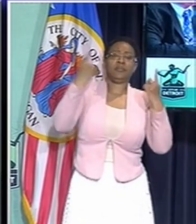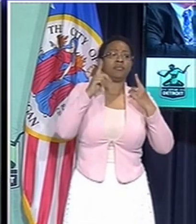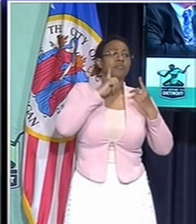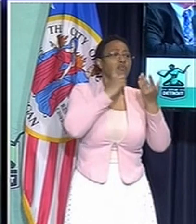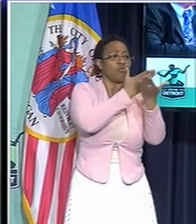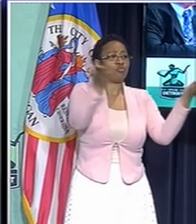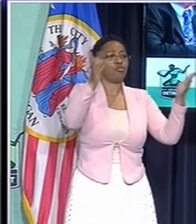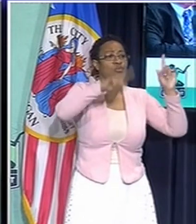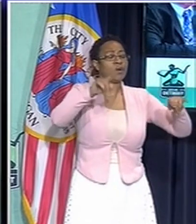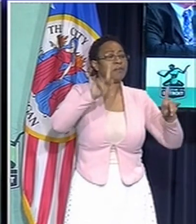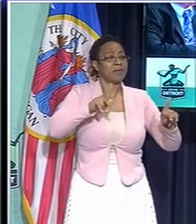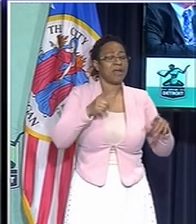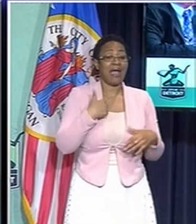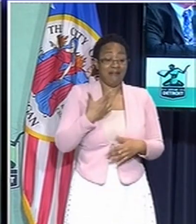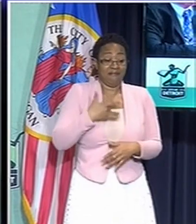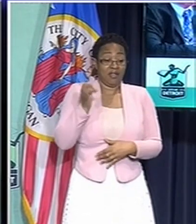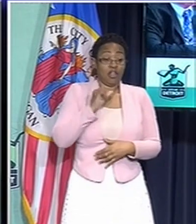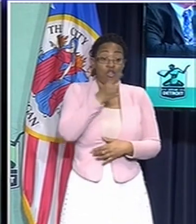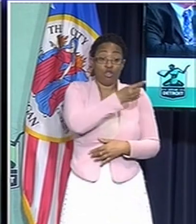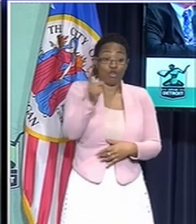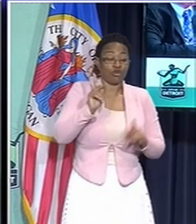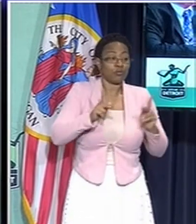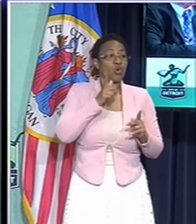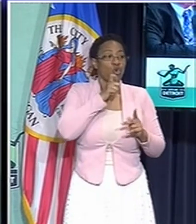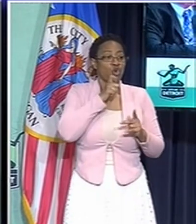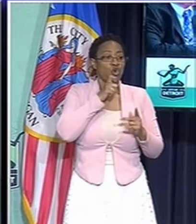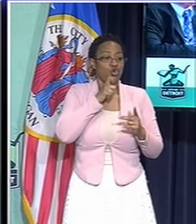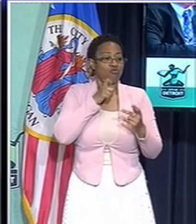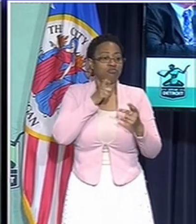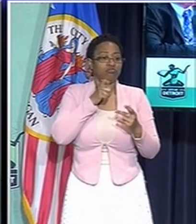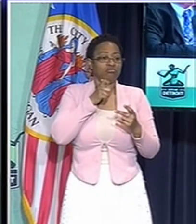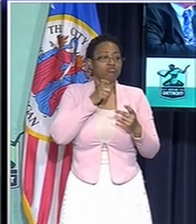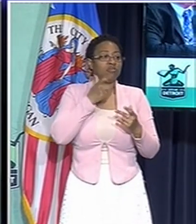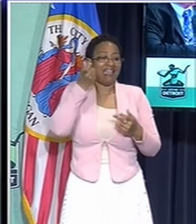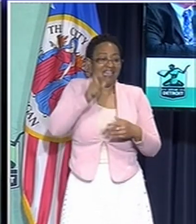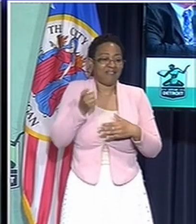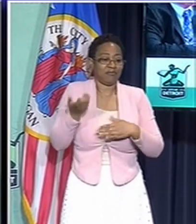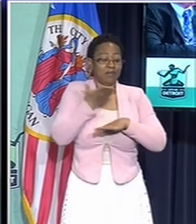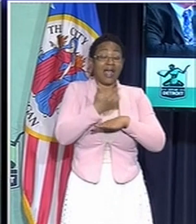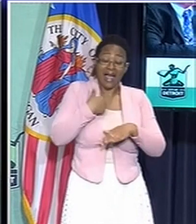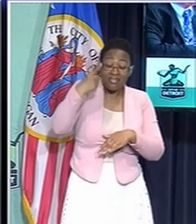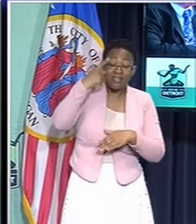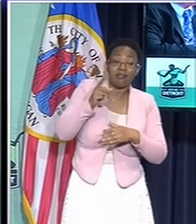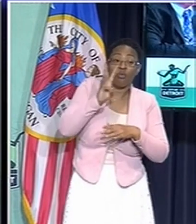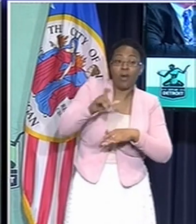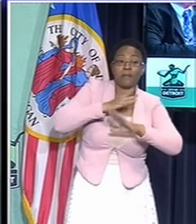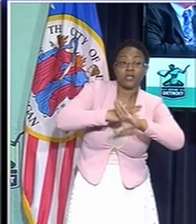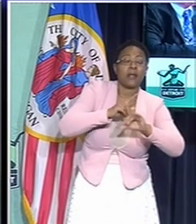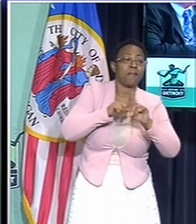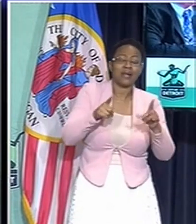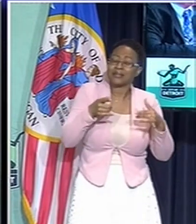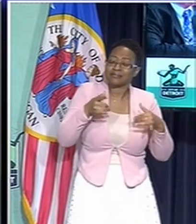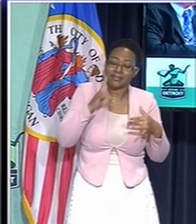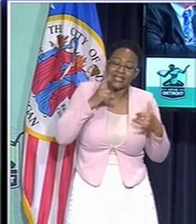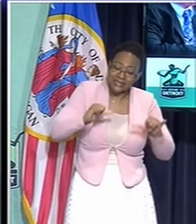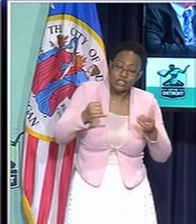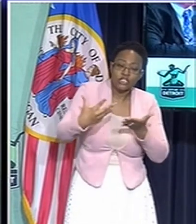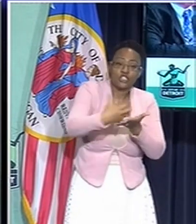people who were subjected to that higher risk, even though I think we have them well protected, deserved hazard pay during